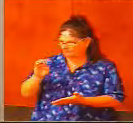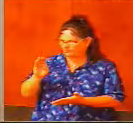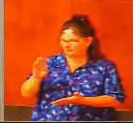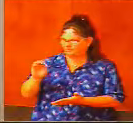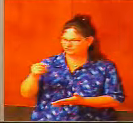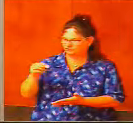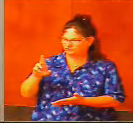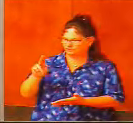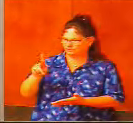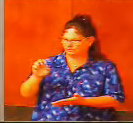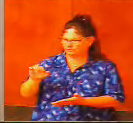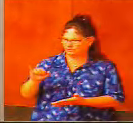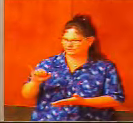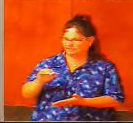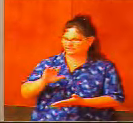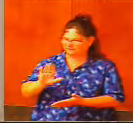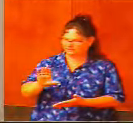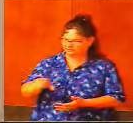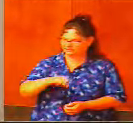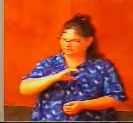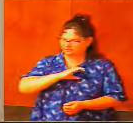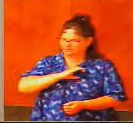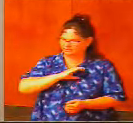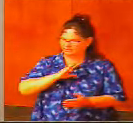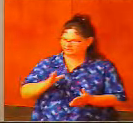the character that Cagney plays.